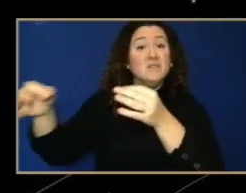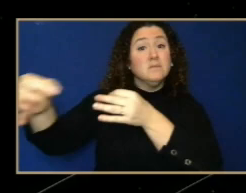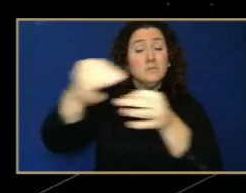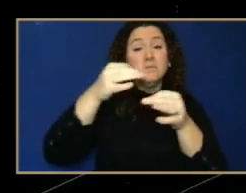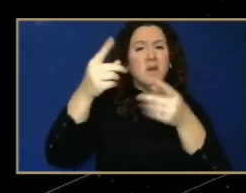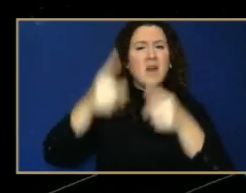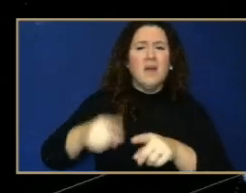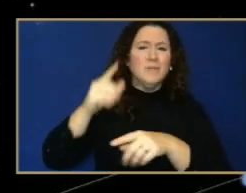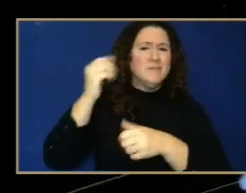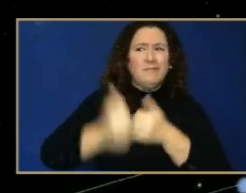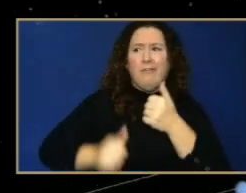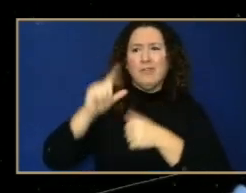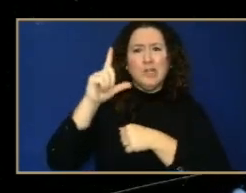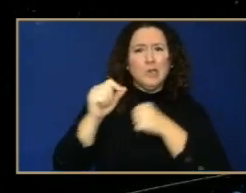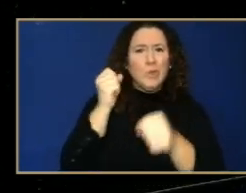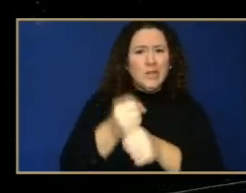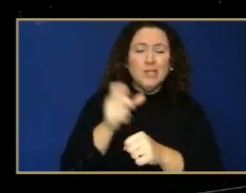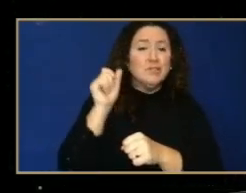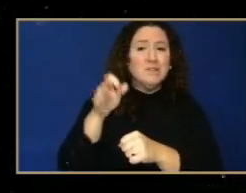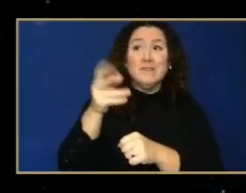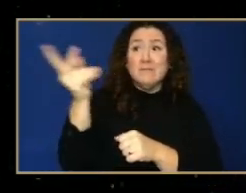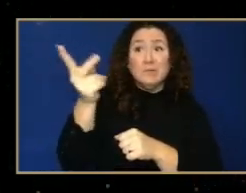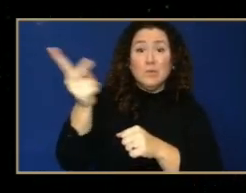we would have known about it long before now.